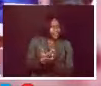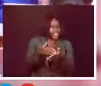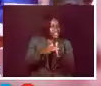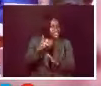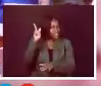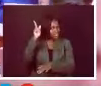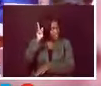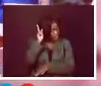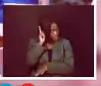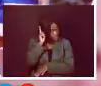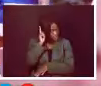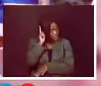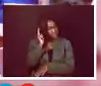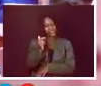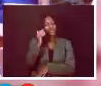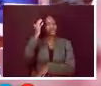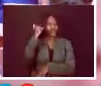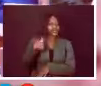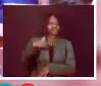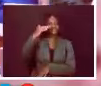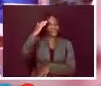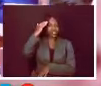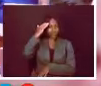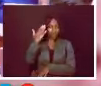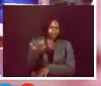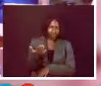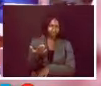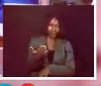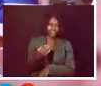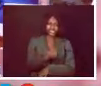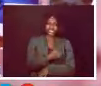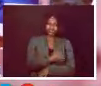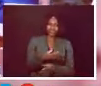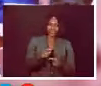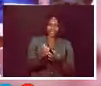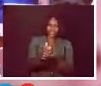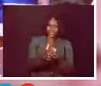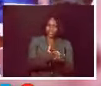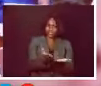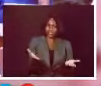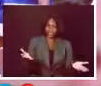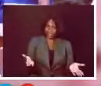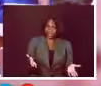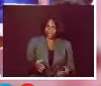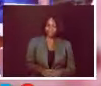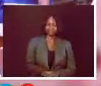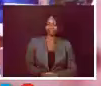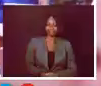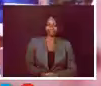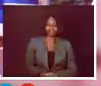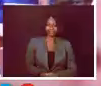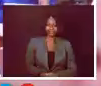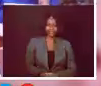to this very carefully, because I know how emotional it is when you are sharing things in this house. When we come